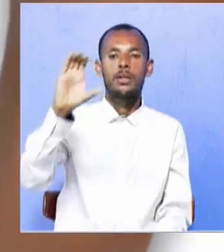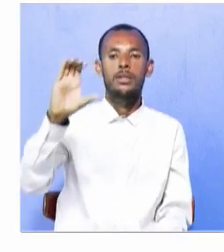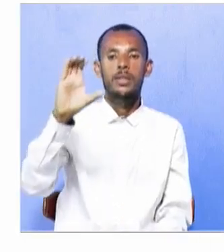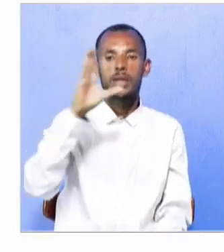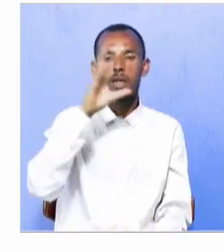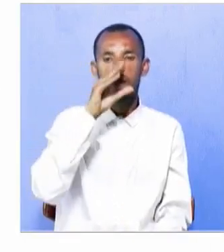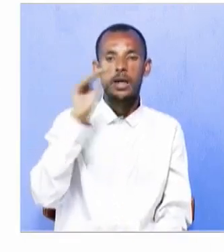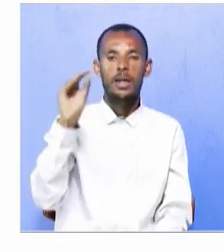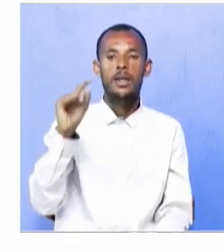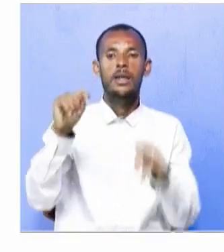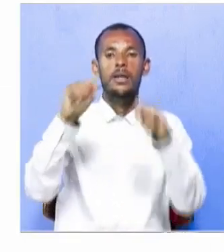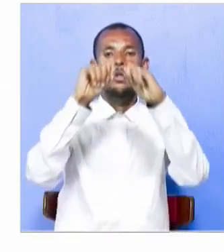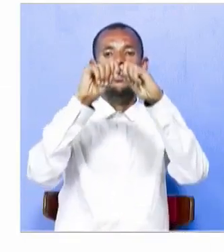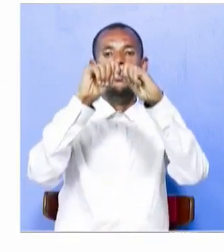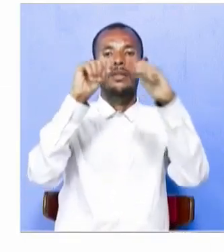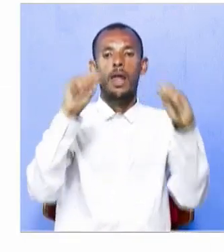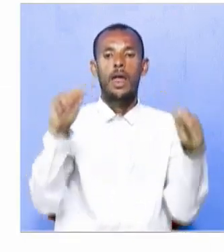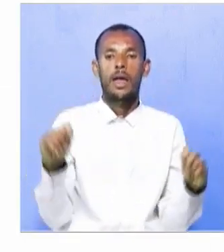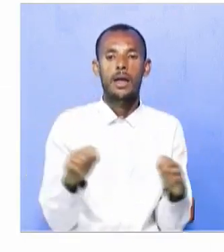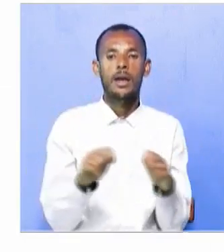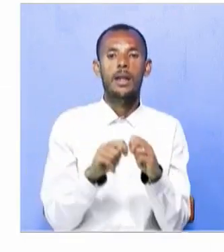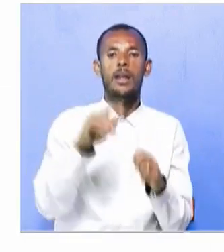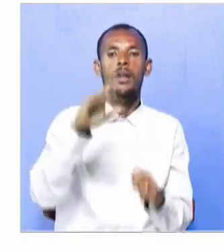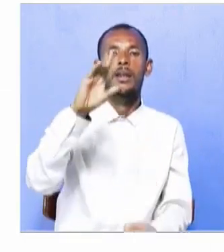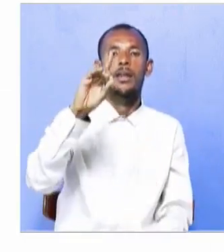and triangle DEF